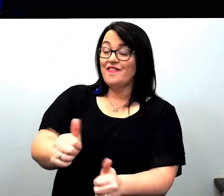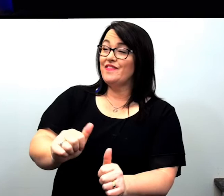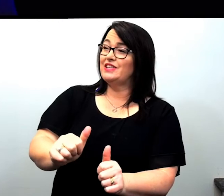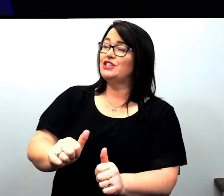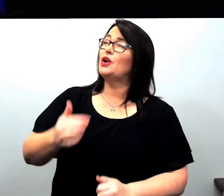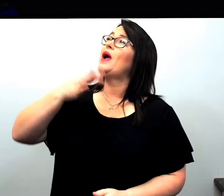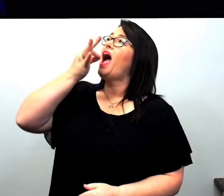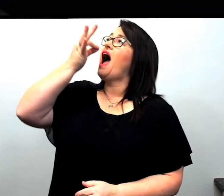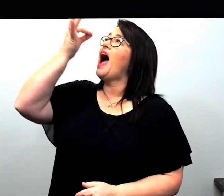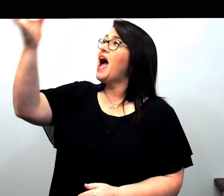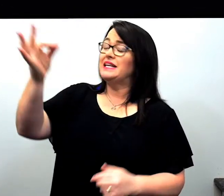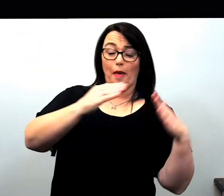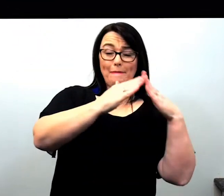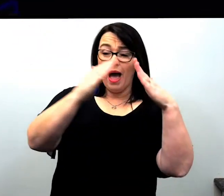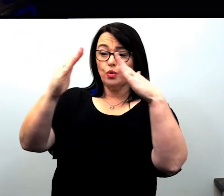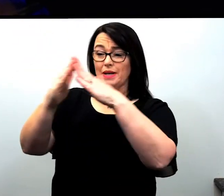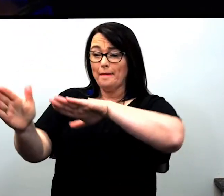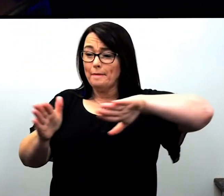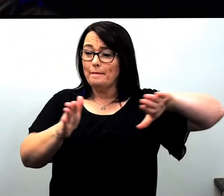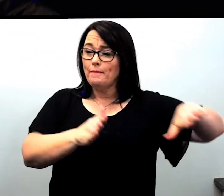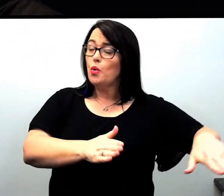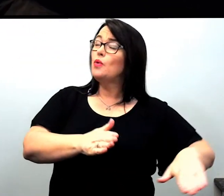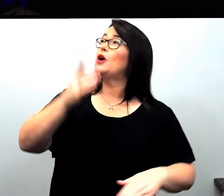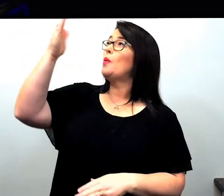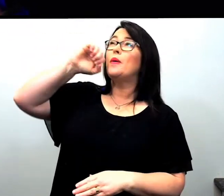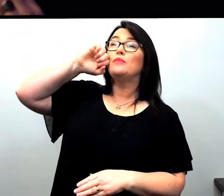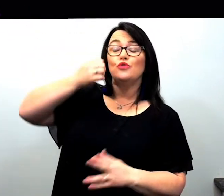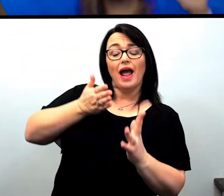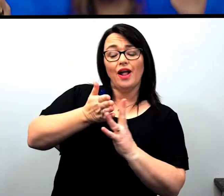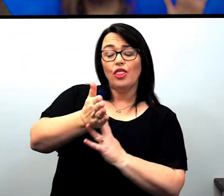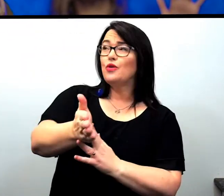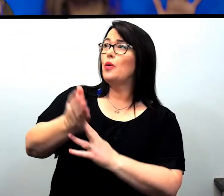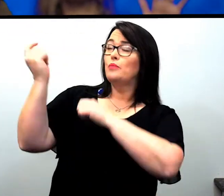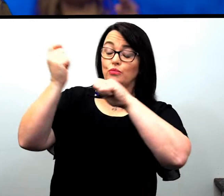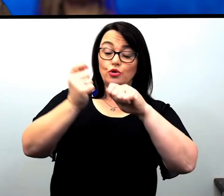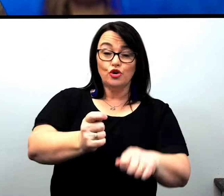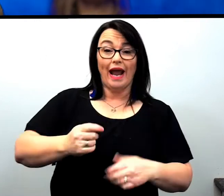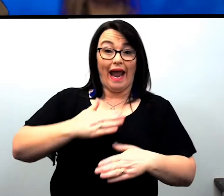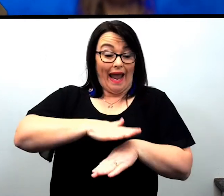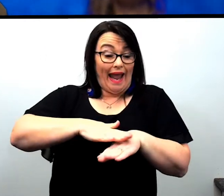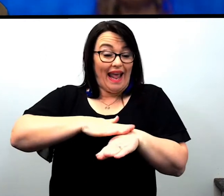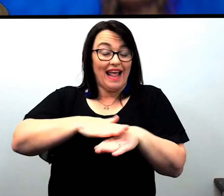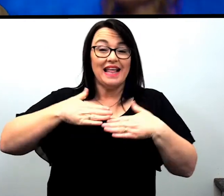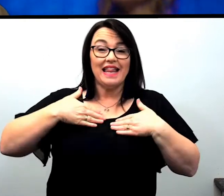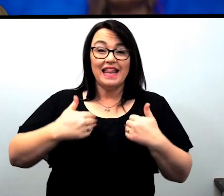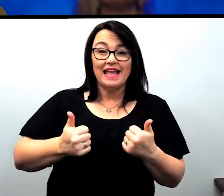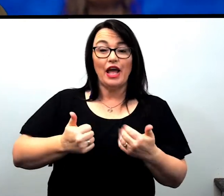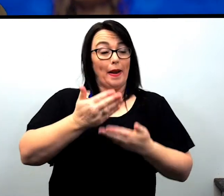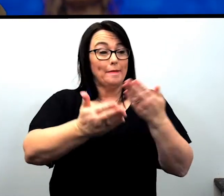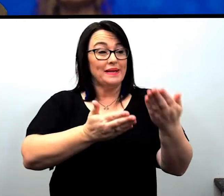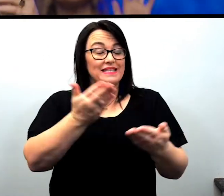asking you to break through on people's behalf. Lord, where people need healing, I pray your healing power would come and minister into